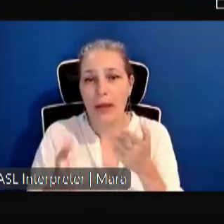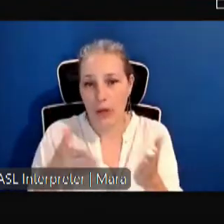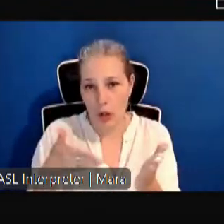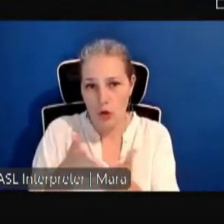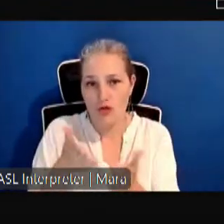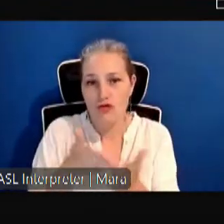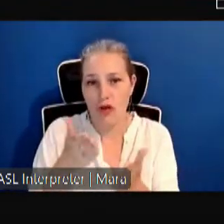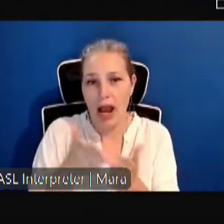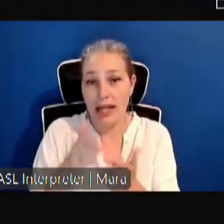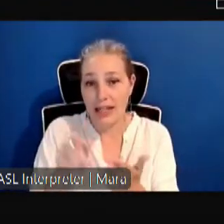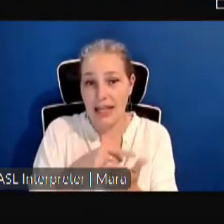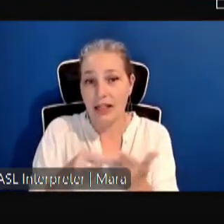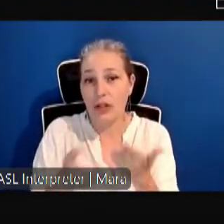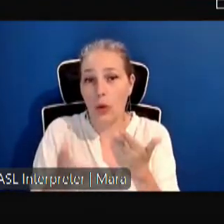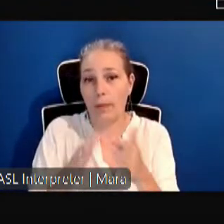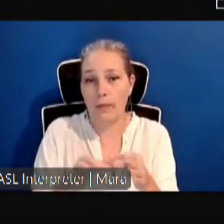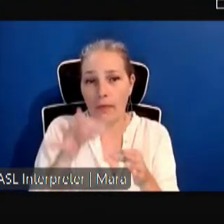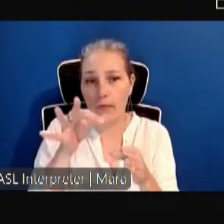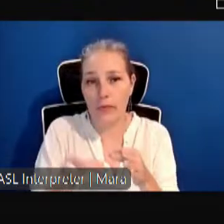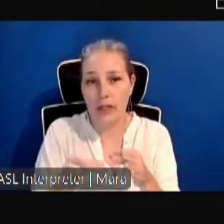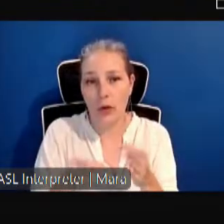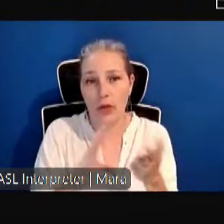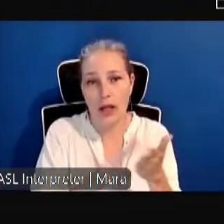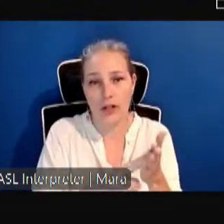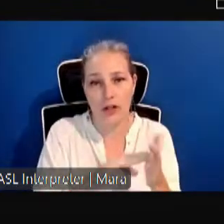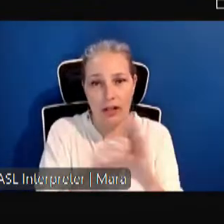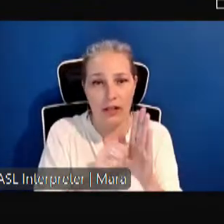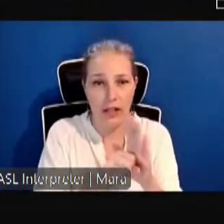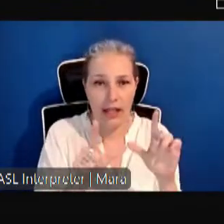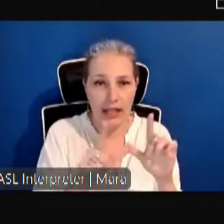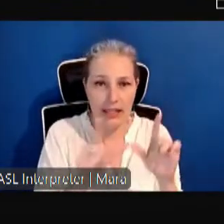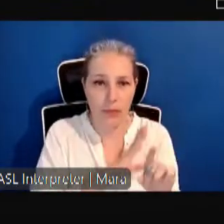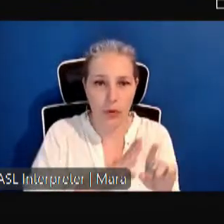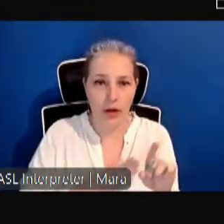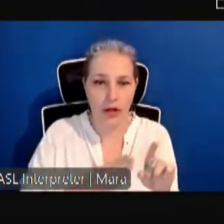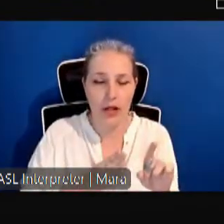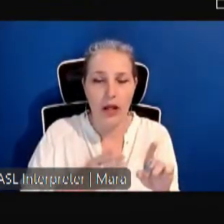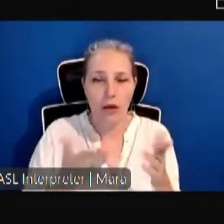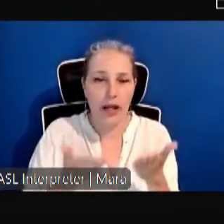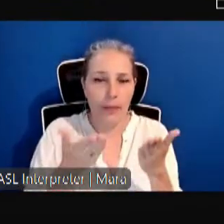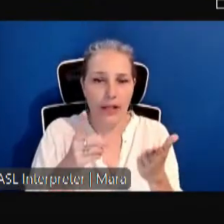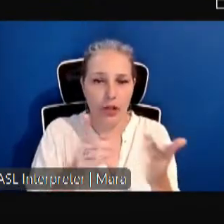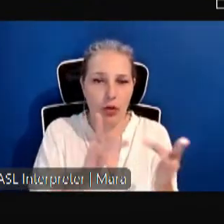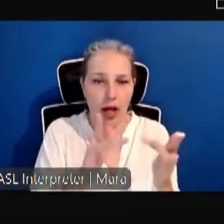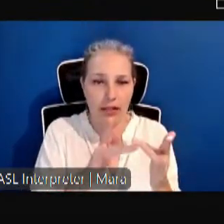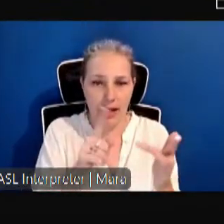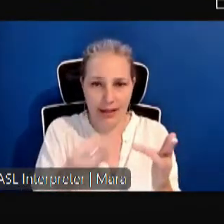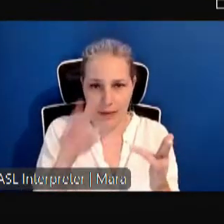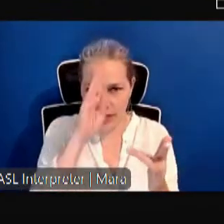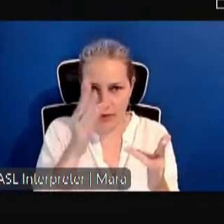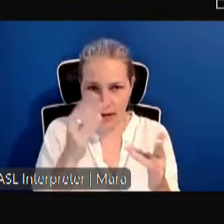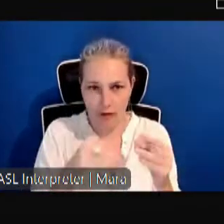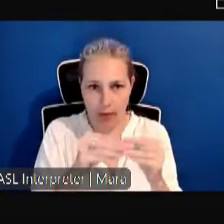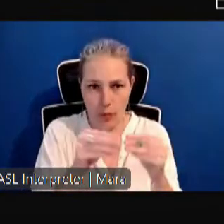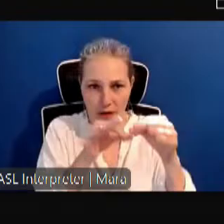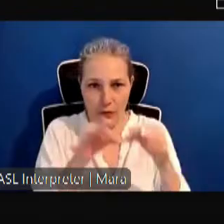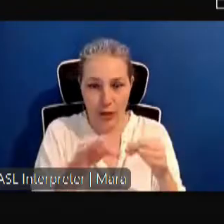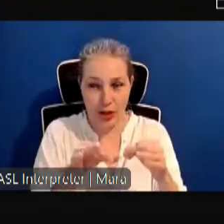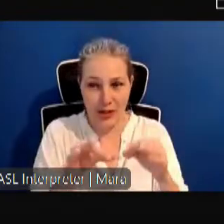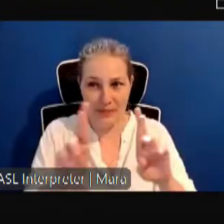Contractor State License Board does recommend that you reach out to them directly with this for further information. Next slide, please.